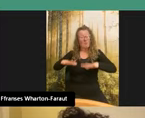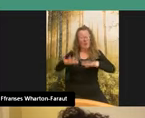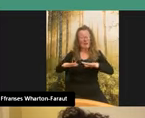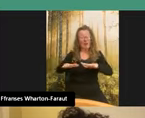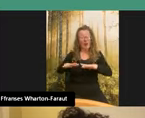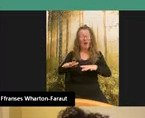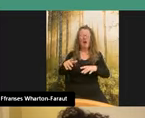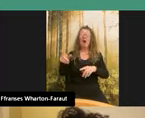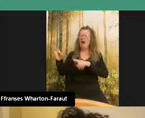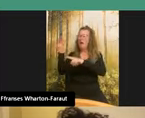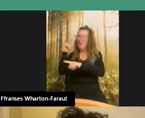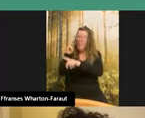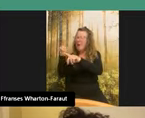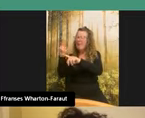about